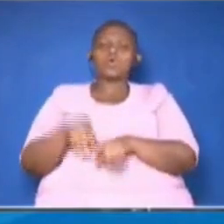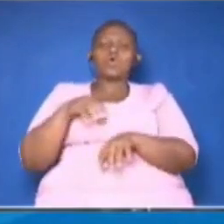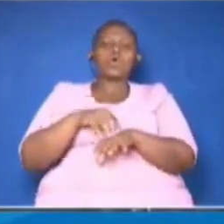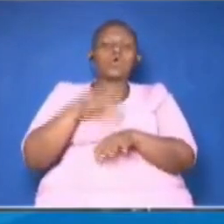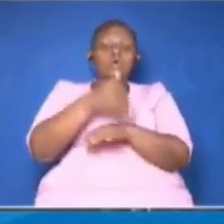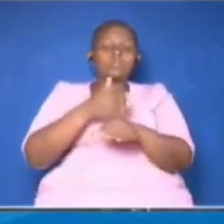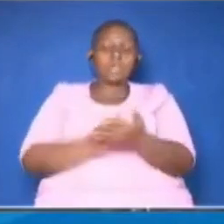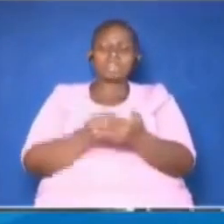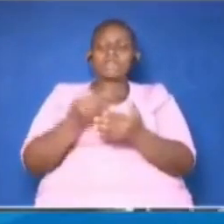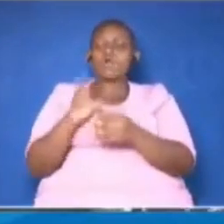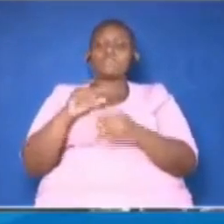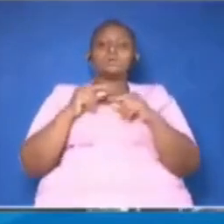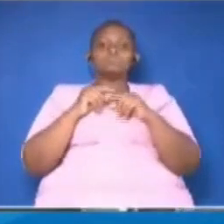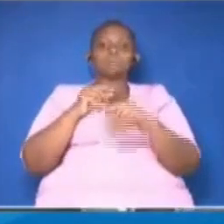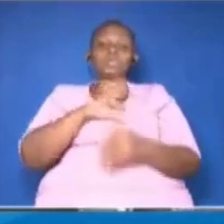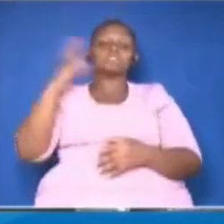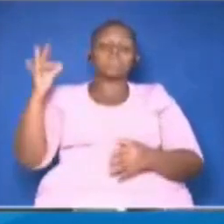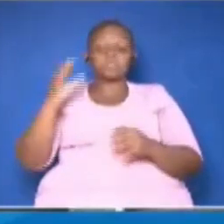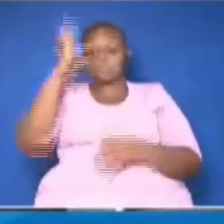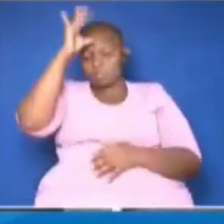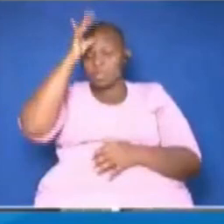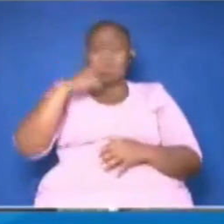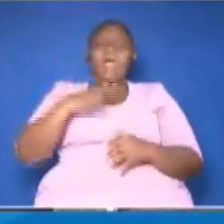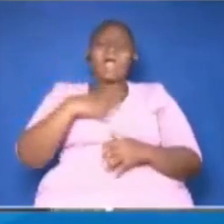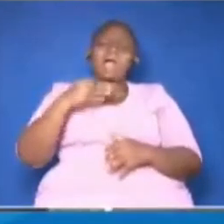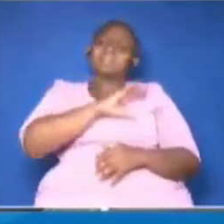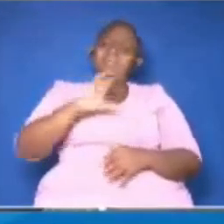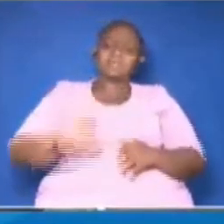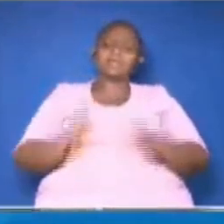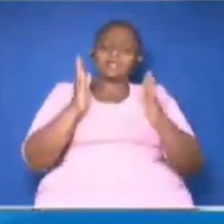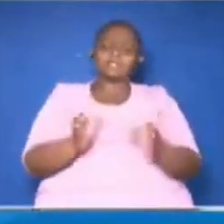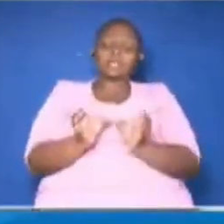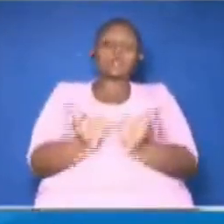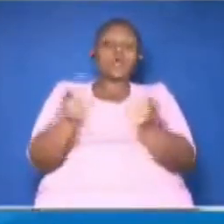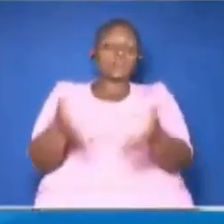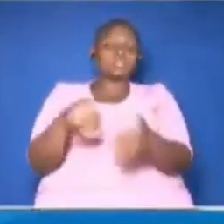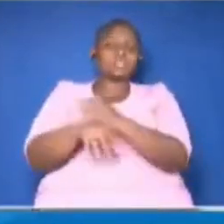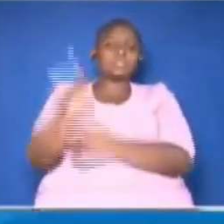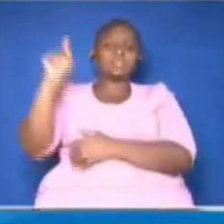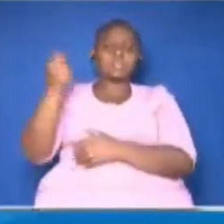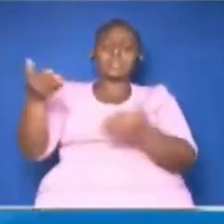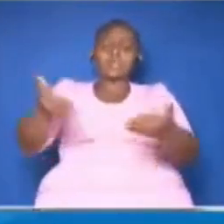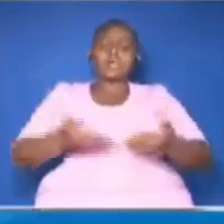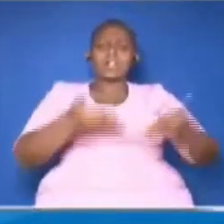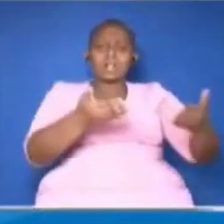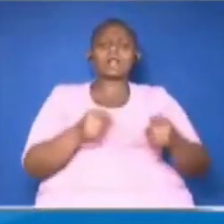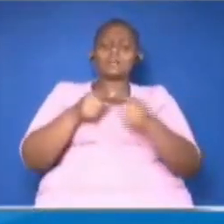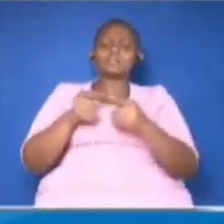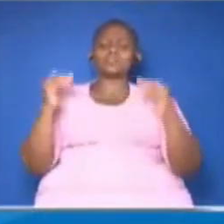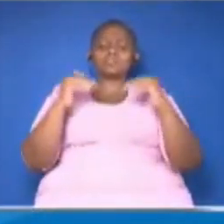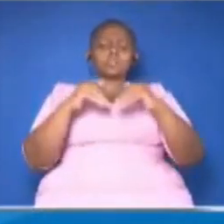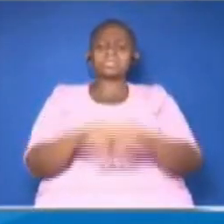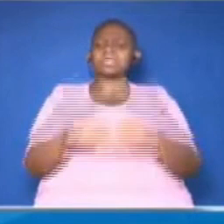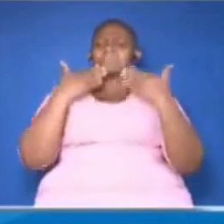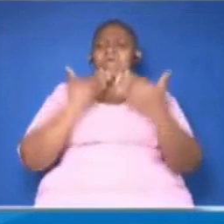our spiritual fathers and the Christian community in Kenya, we welcome you to this great crusade, and thank